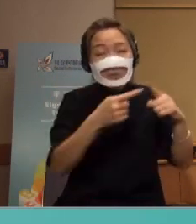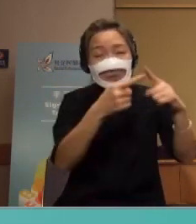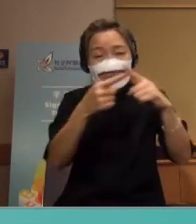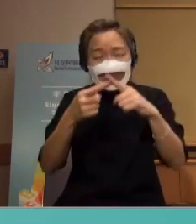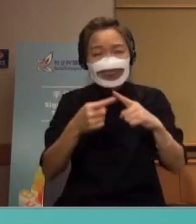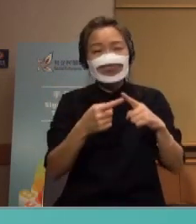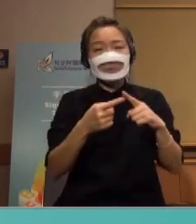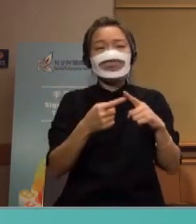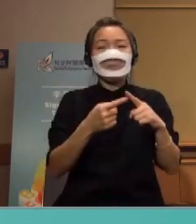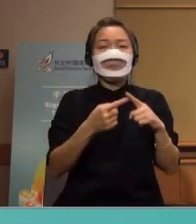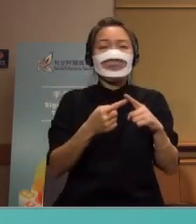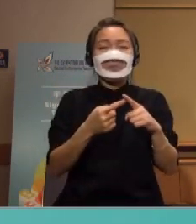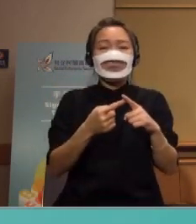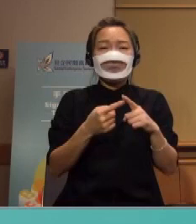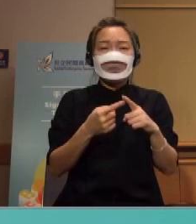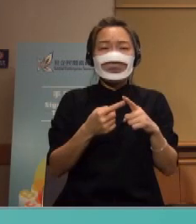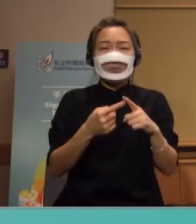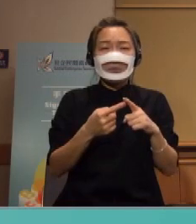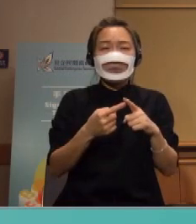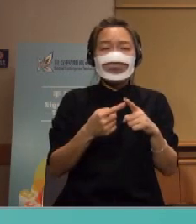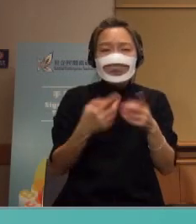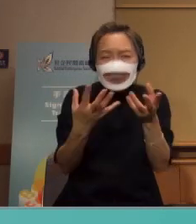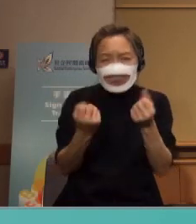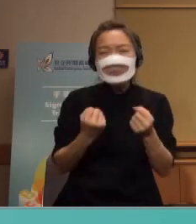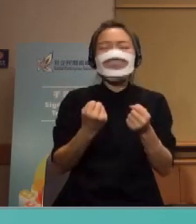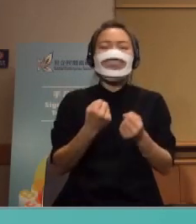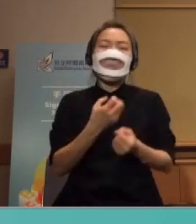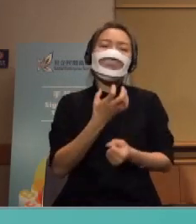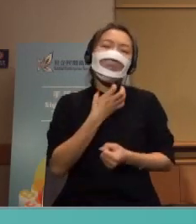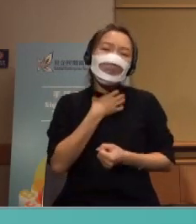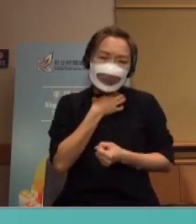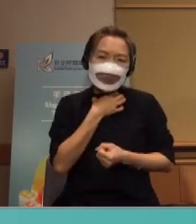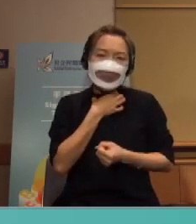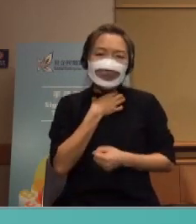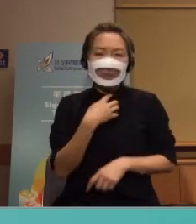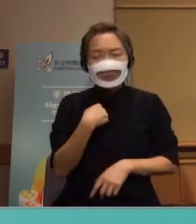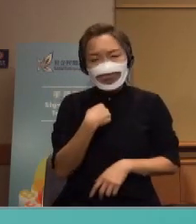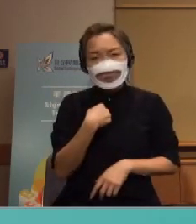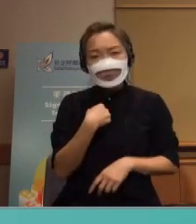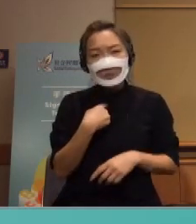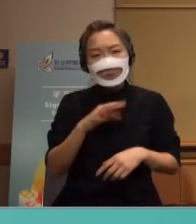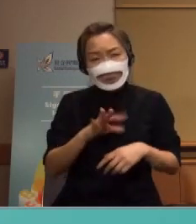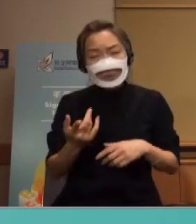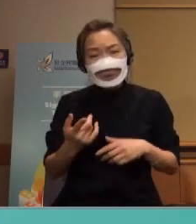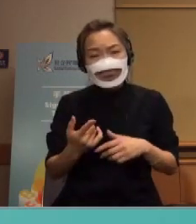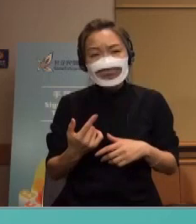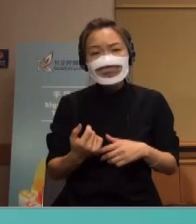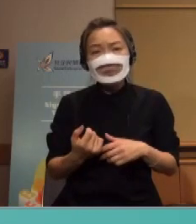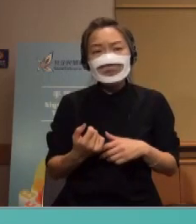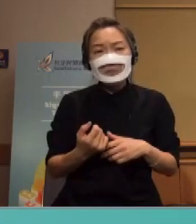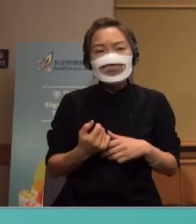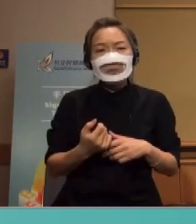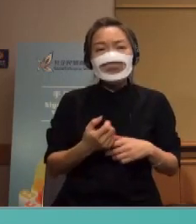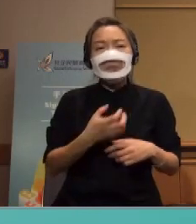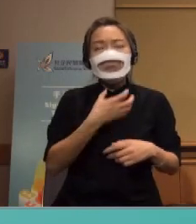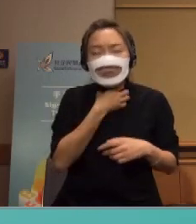themselves are not willing to pay. There was a very big resistance from any developed country to really pony up any cash. So what we want to do with our metaverse concept actually is